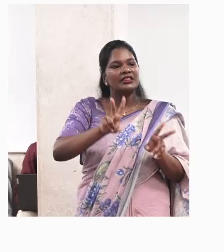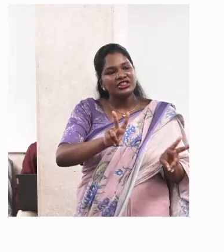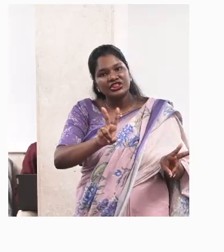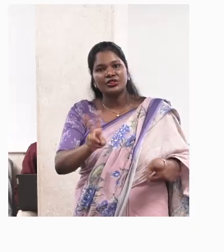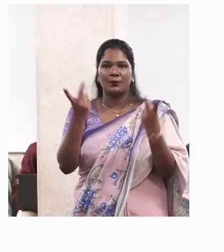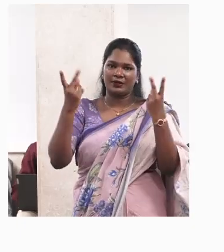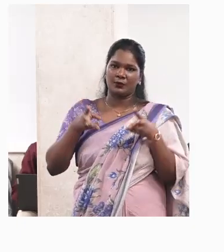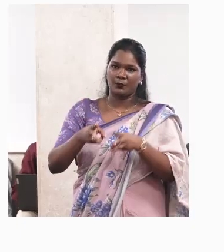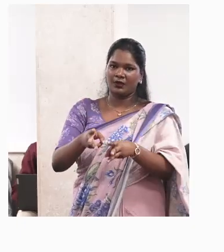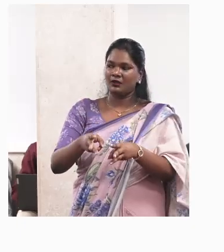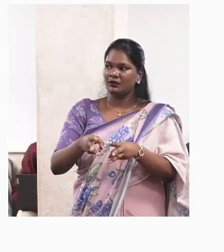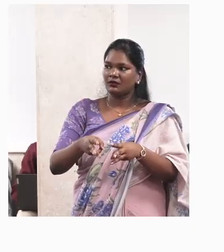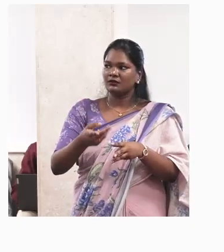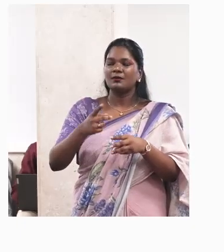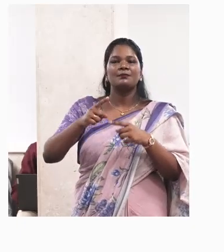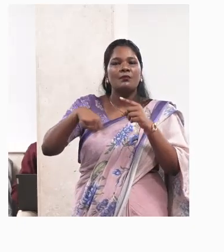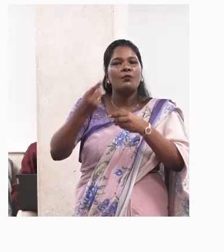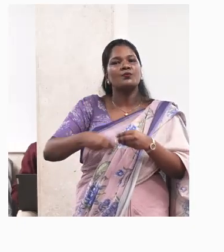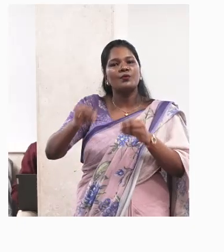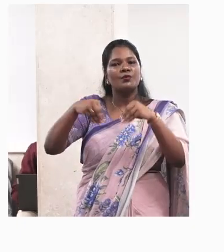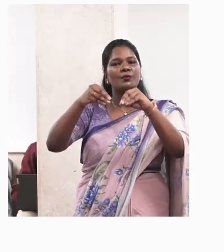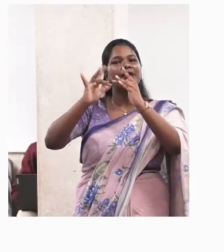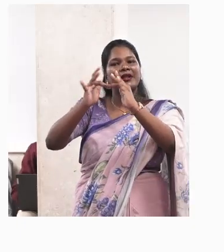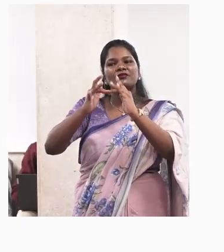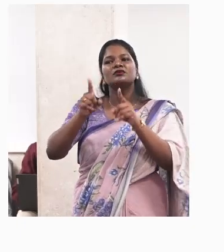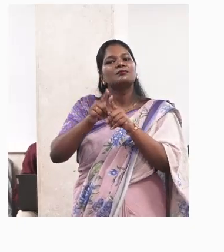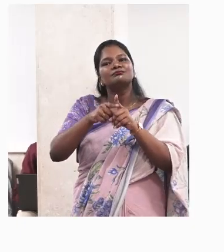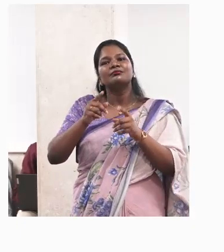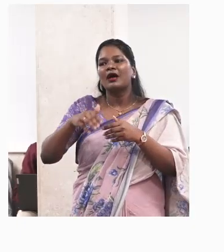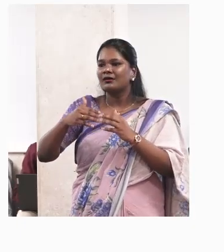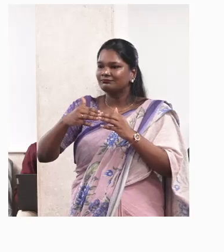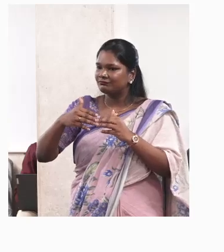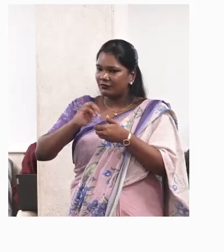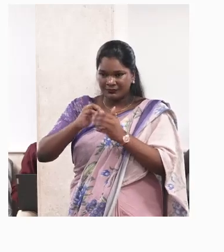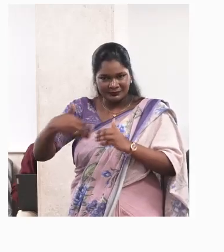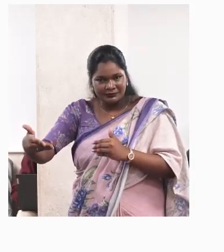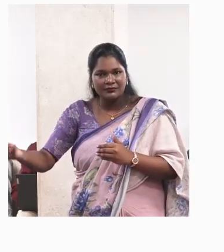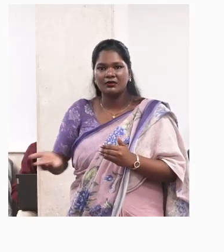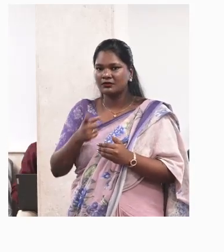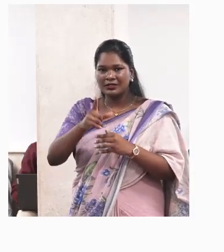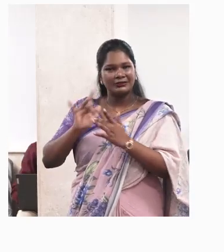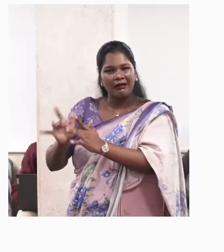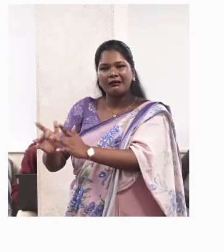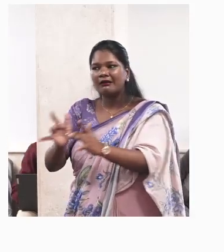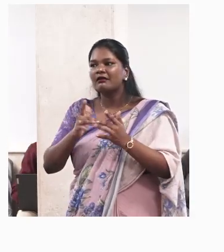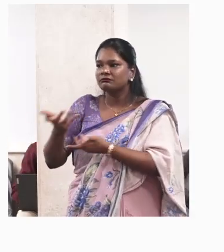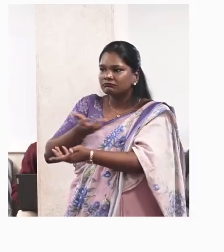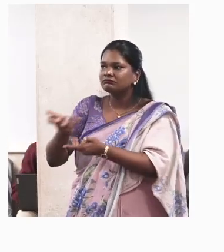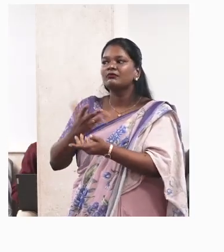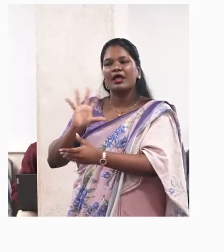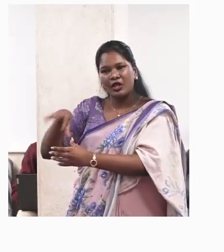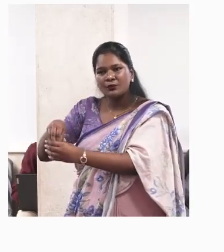way, involve more network, involve the neighbors, one time I remember we involved the